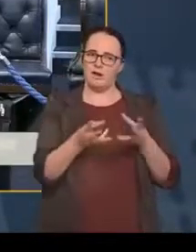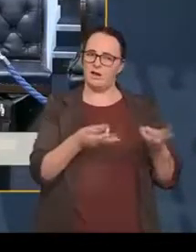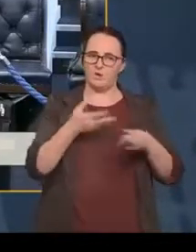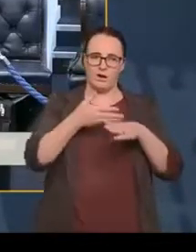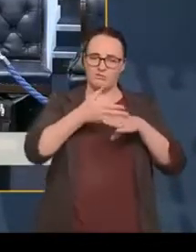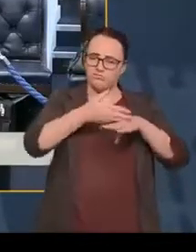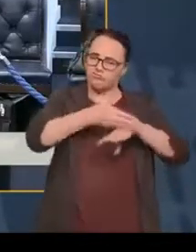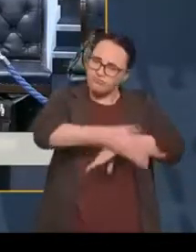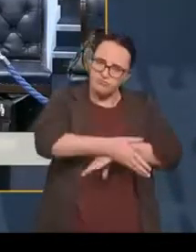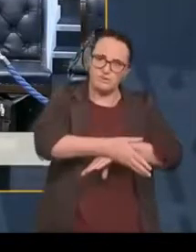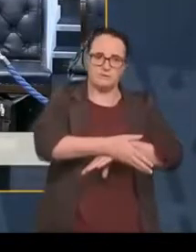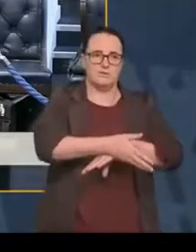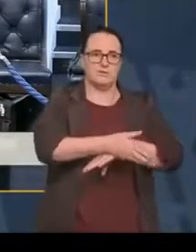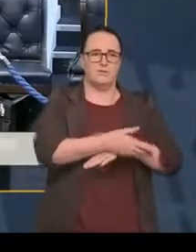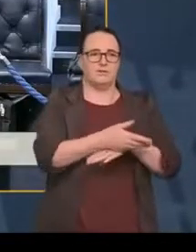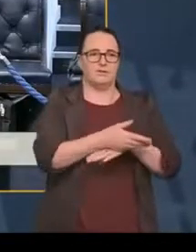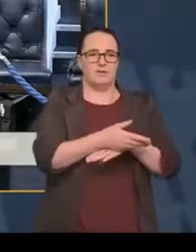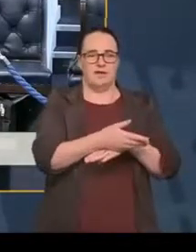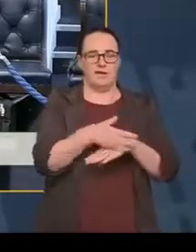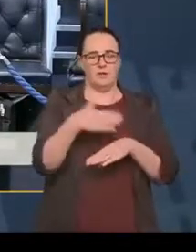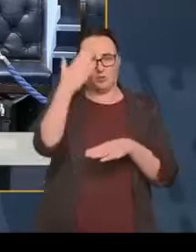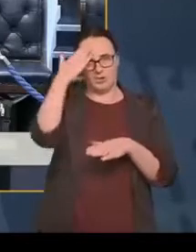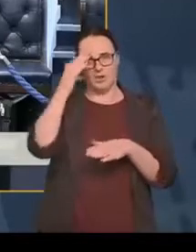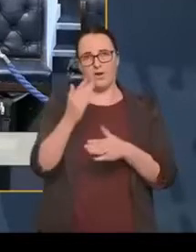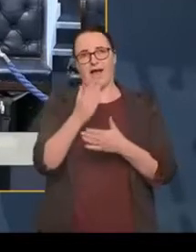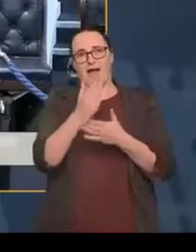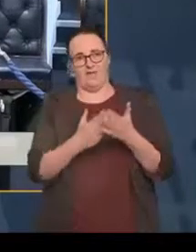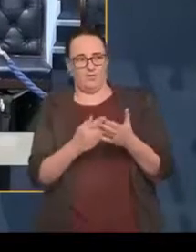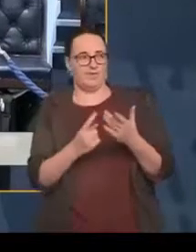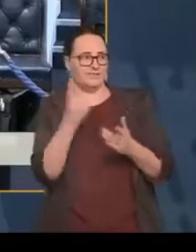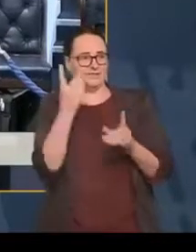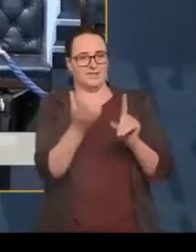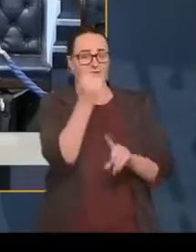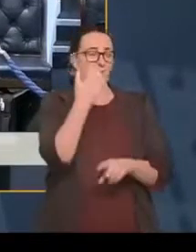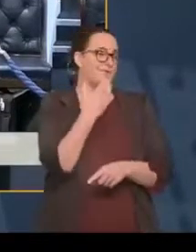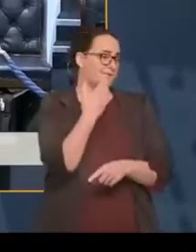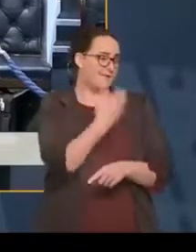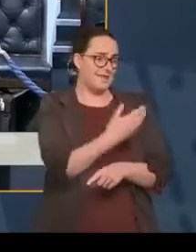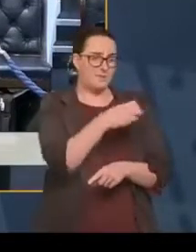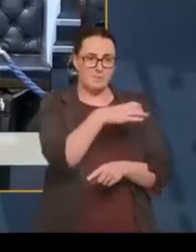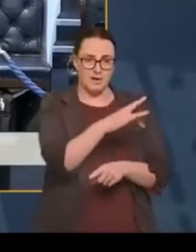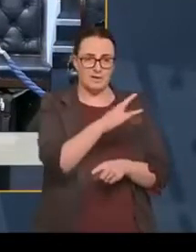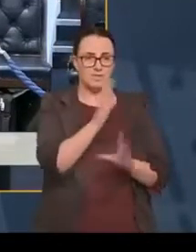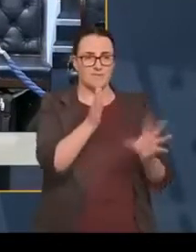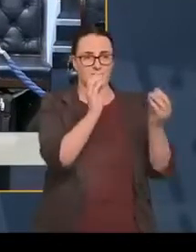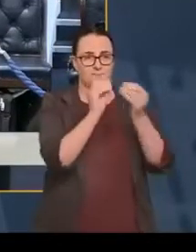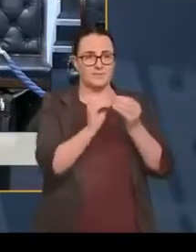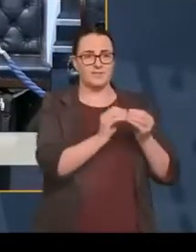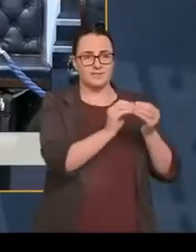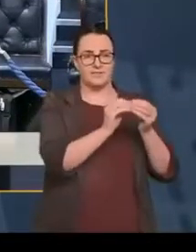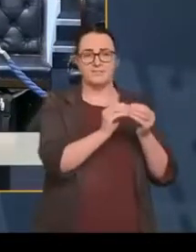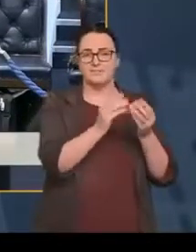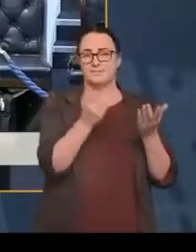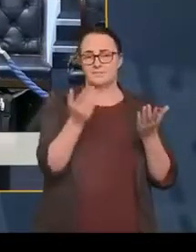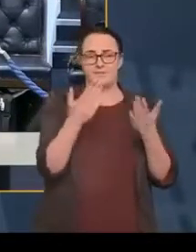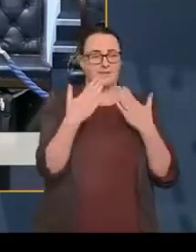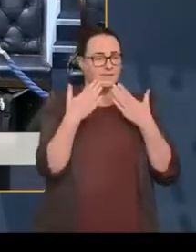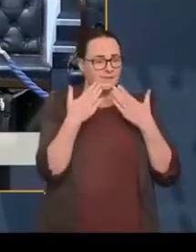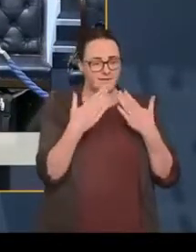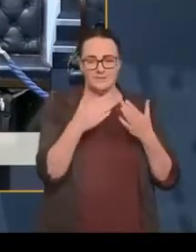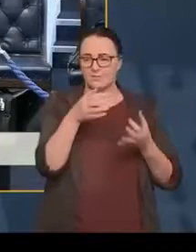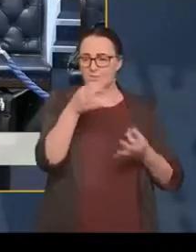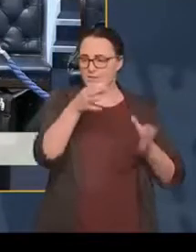much work went into this, and I'd say I probably only know about the half of it. Mark thanked everybody and mentioned everybody in all the